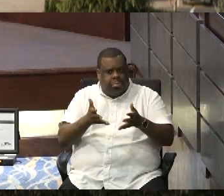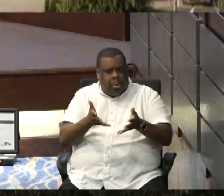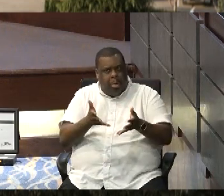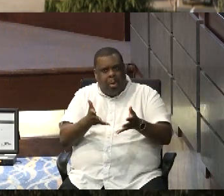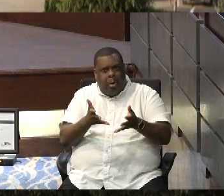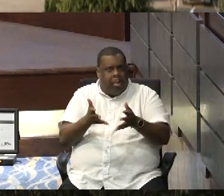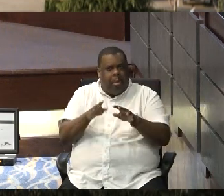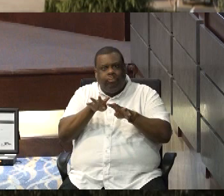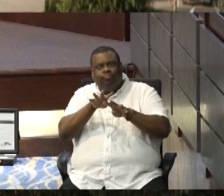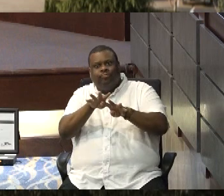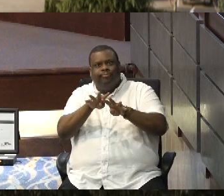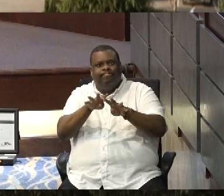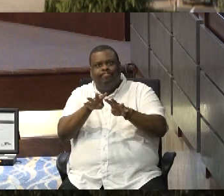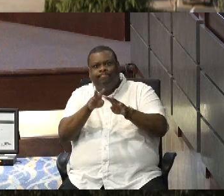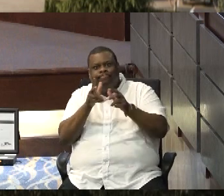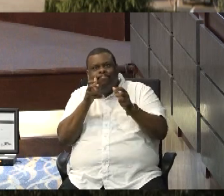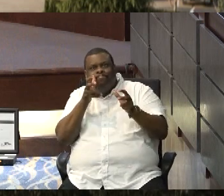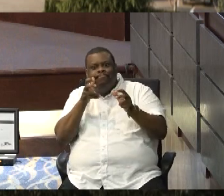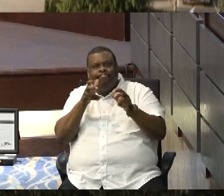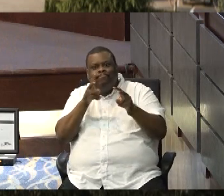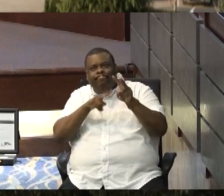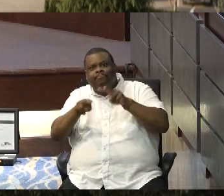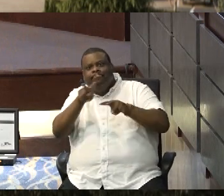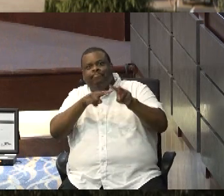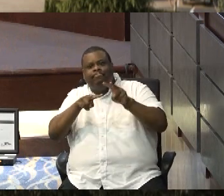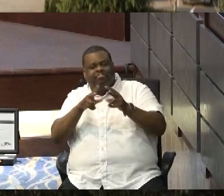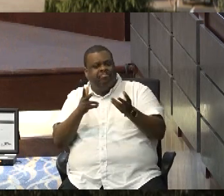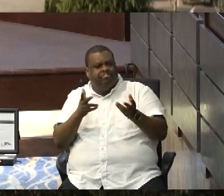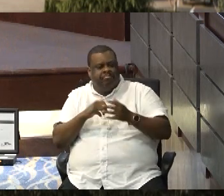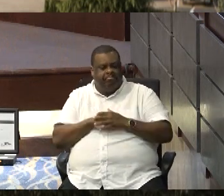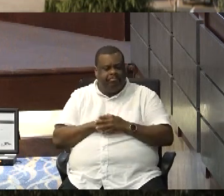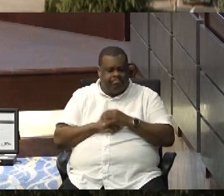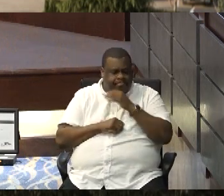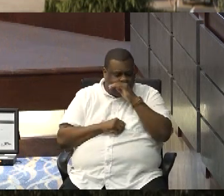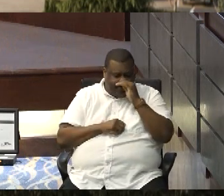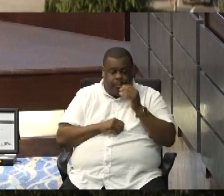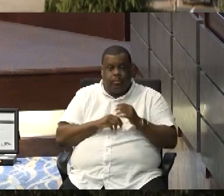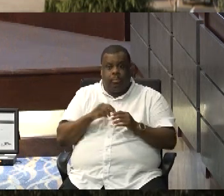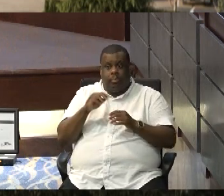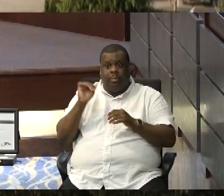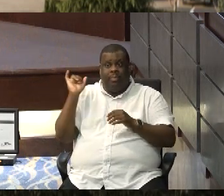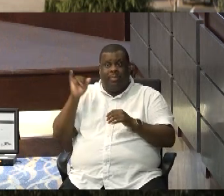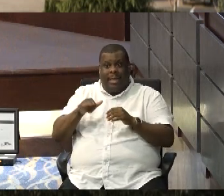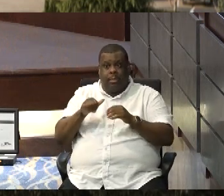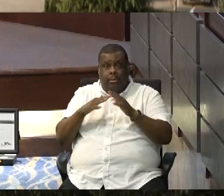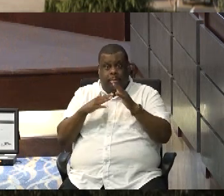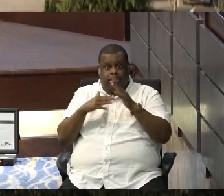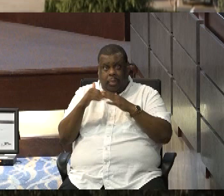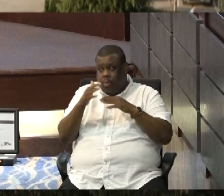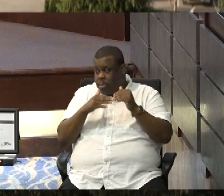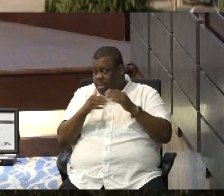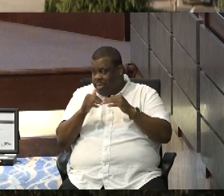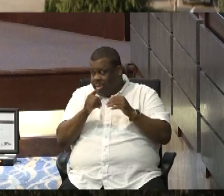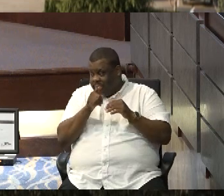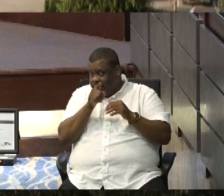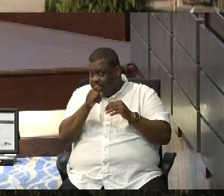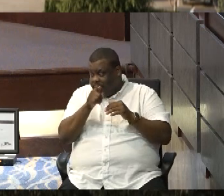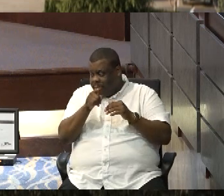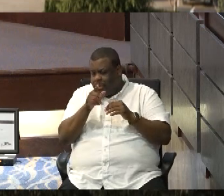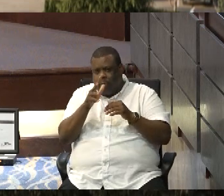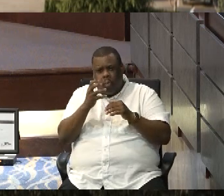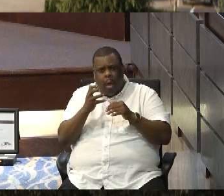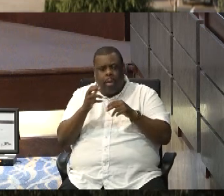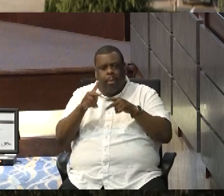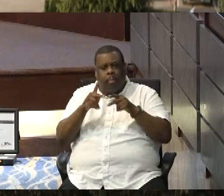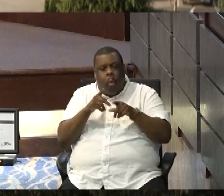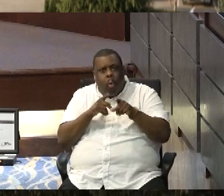very hermetic, almost fortress-like buildings within a city. And we wanted this building to not operate that way, to be something that could be very